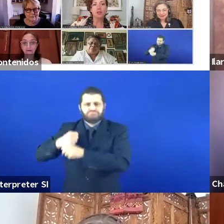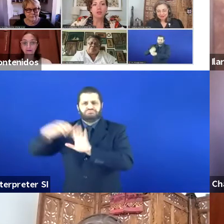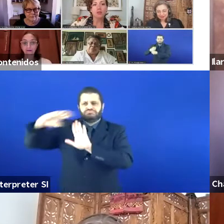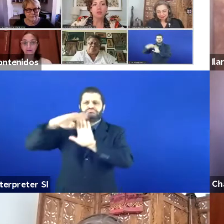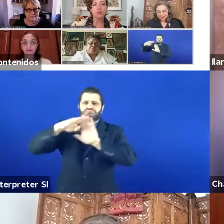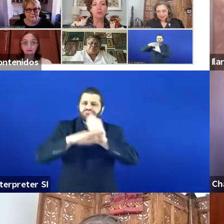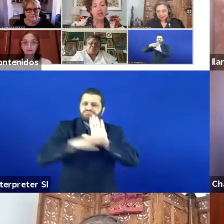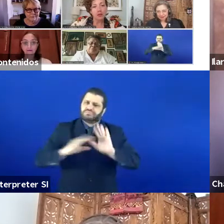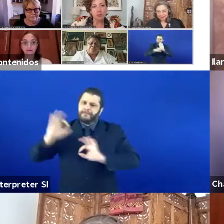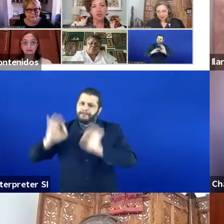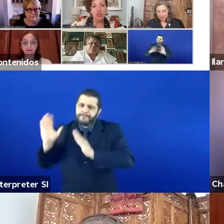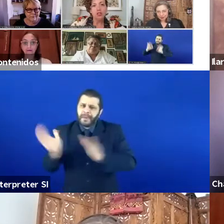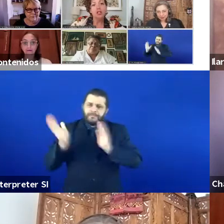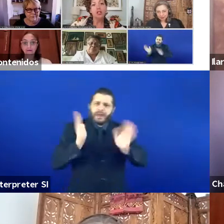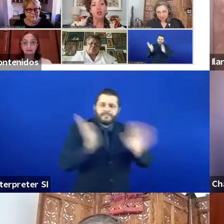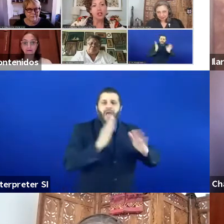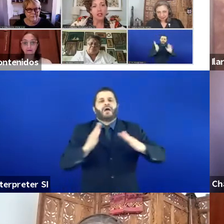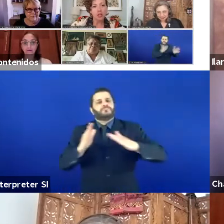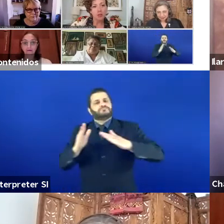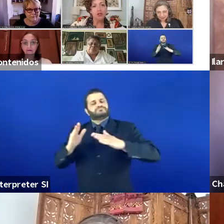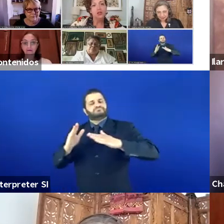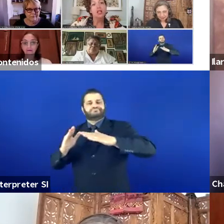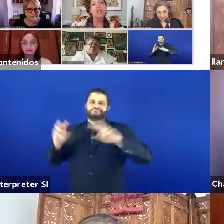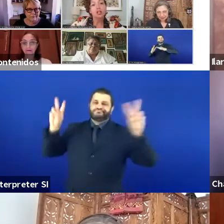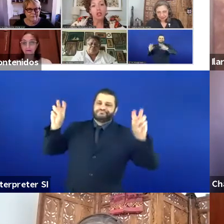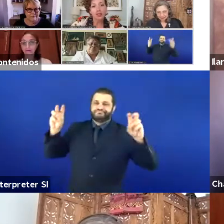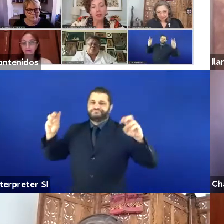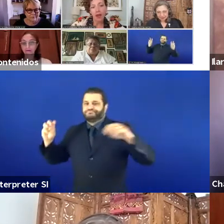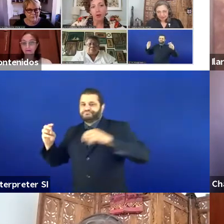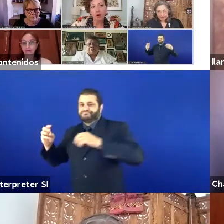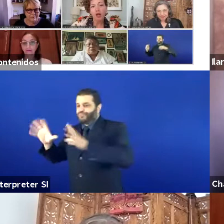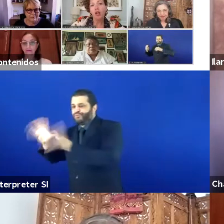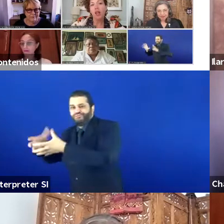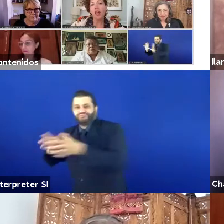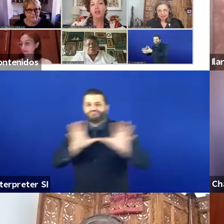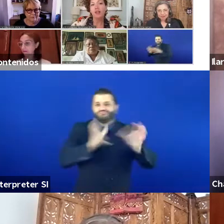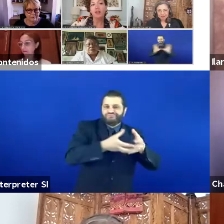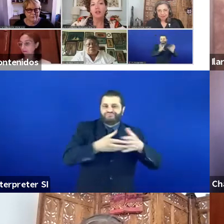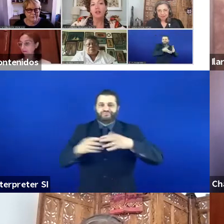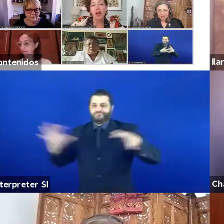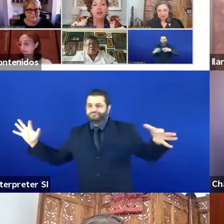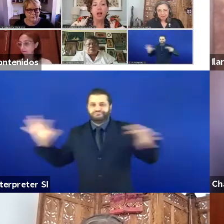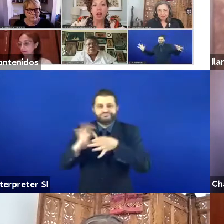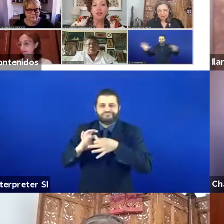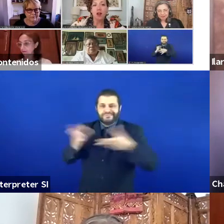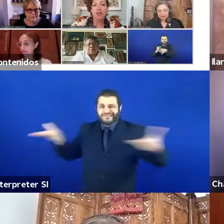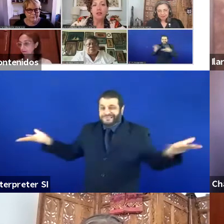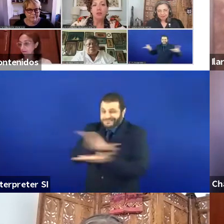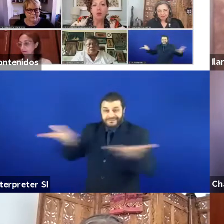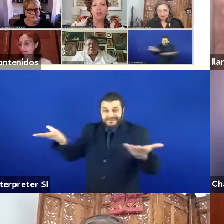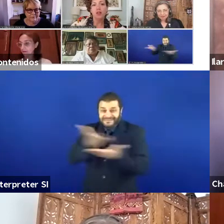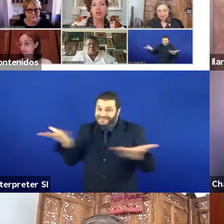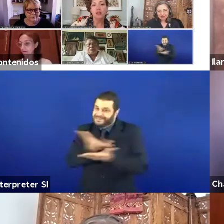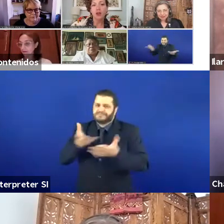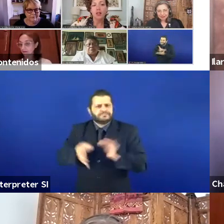able to make those bridges, increase our numbers, increase our power, and then capitalize on this